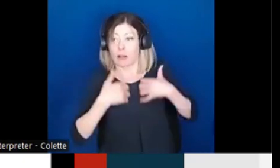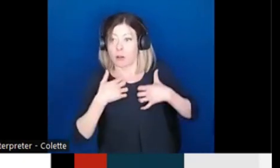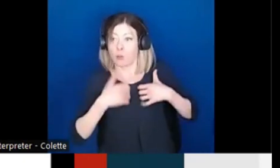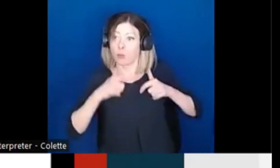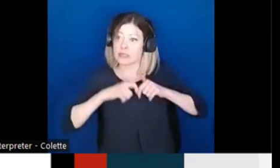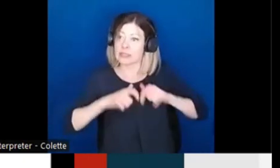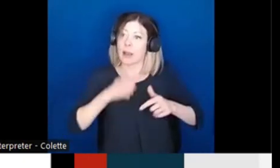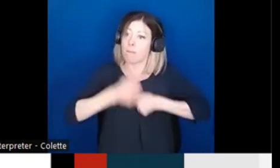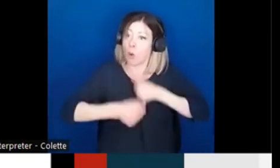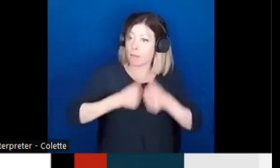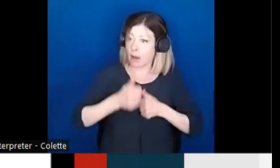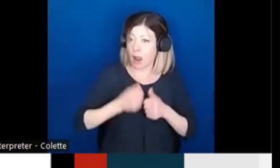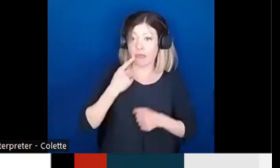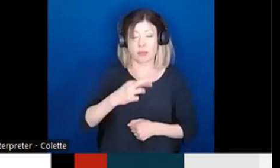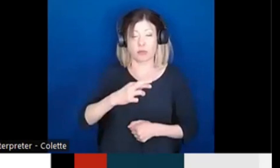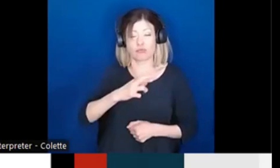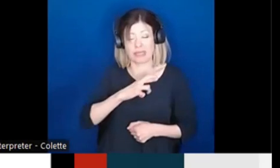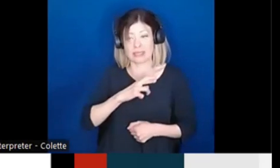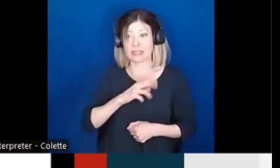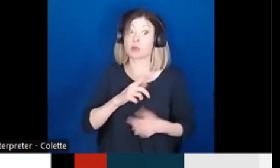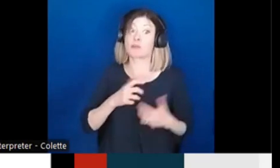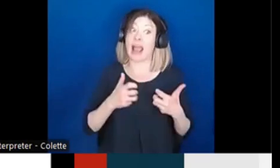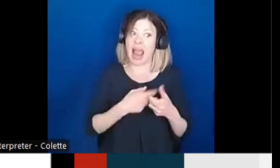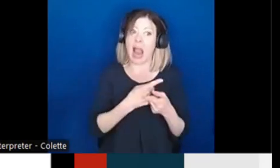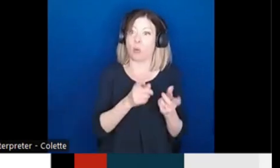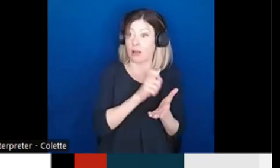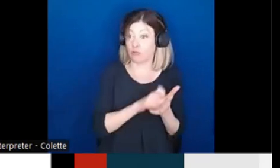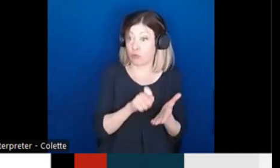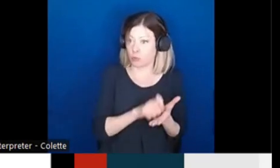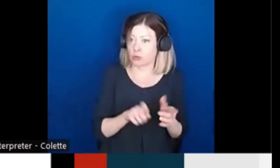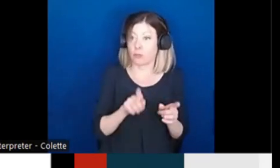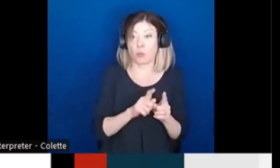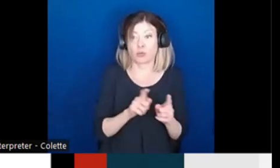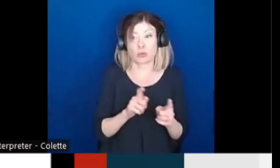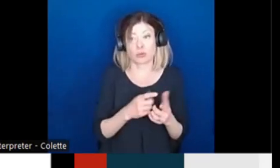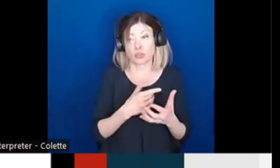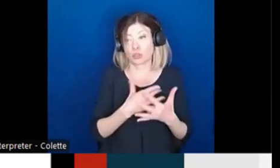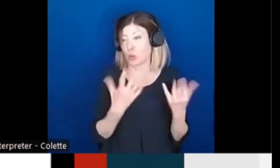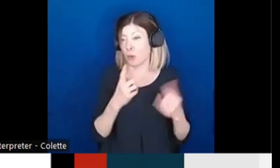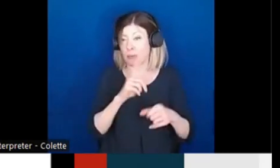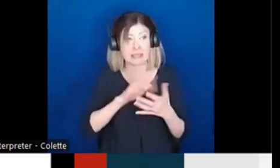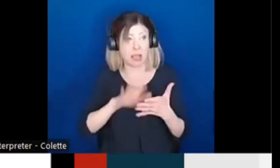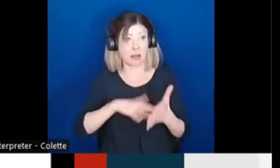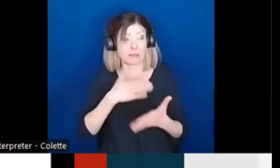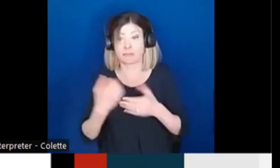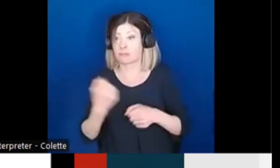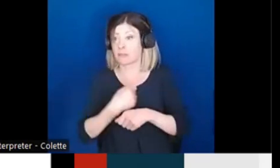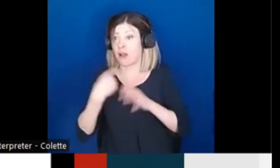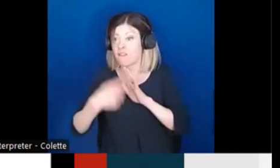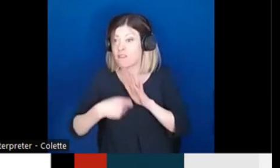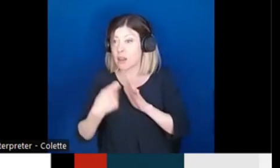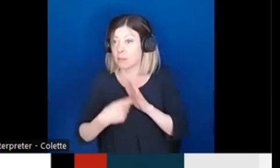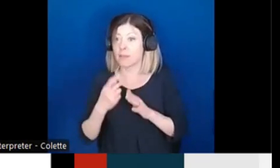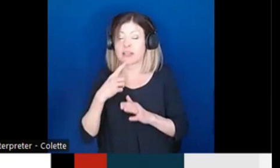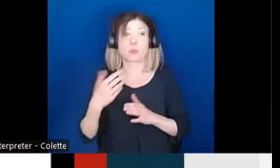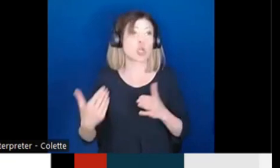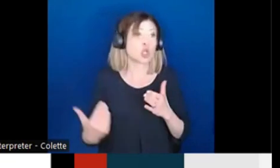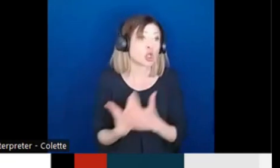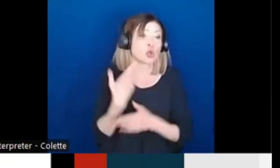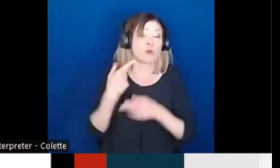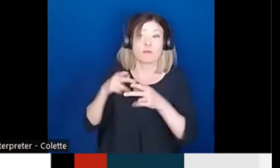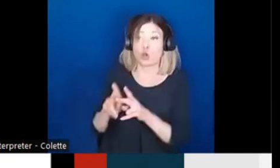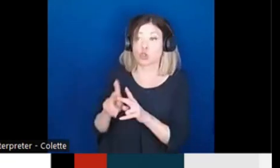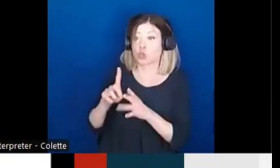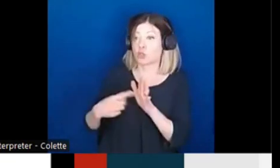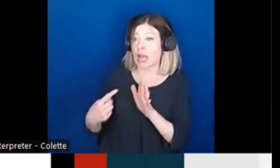nature of the writing, but also the number of films that have been made. Though there's always an adaptation coming out. There's always a new Jane Eyre, a new Wuthering